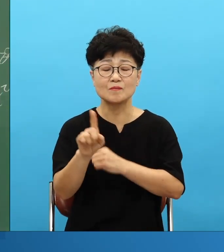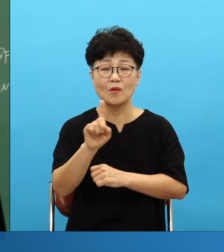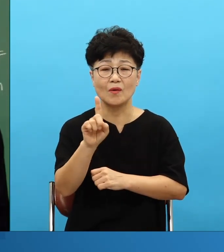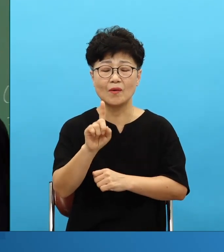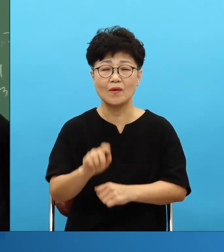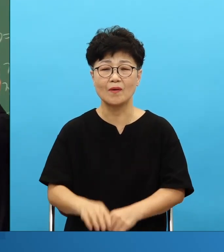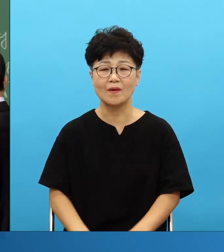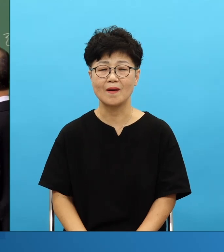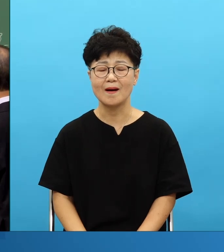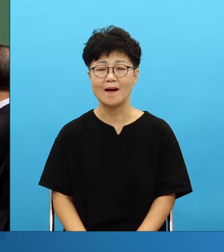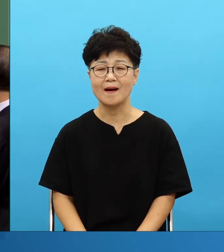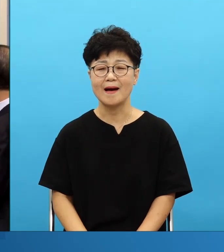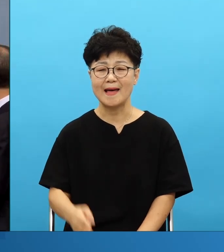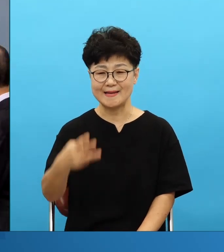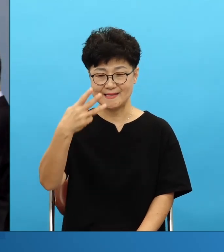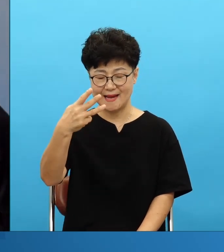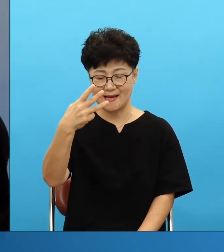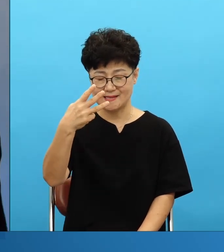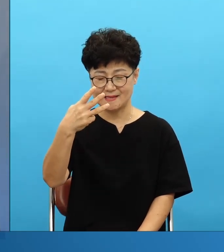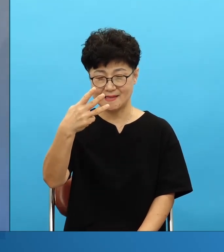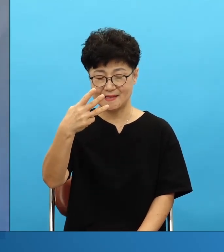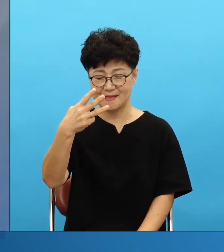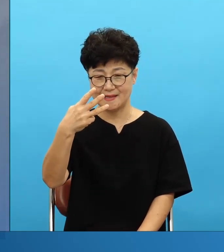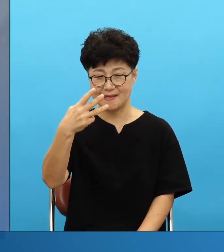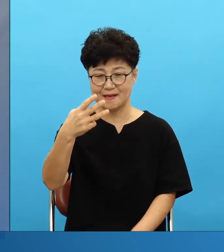That means you are setting 3 things.